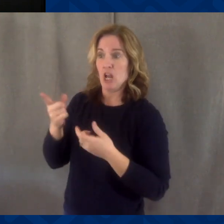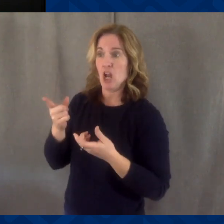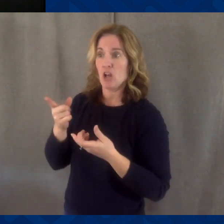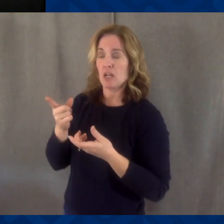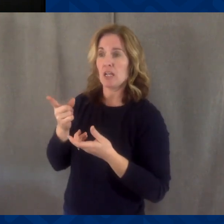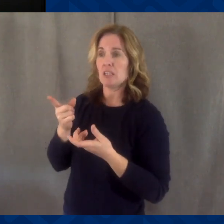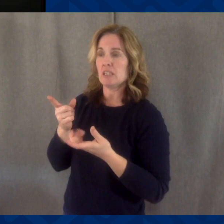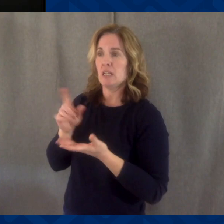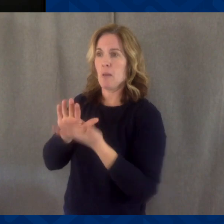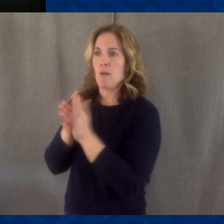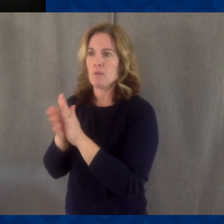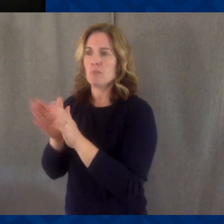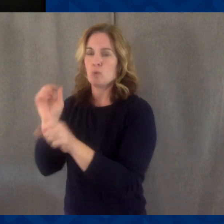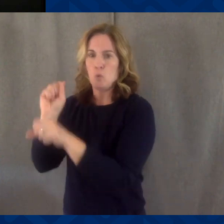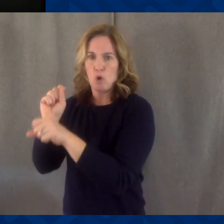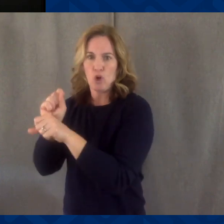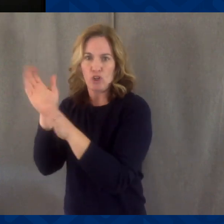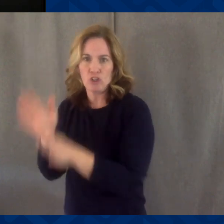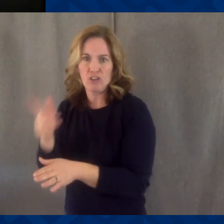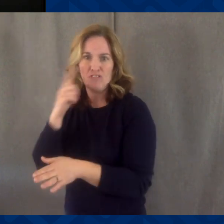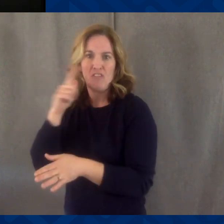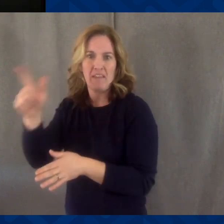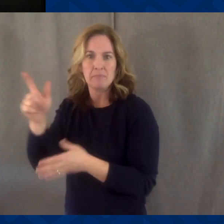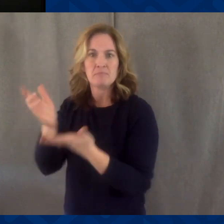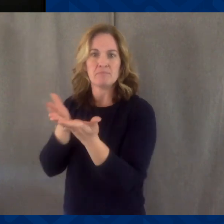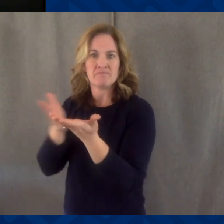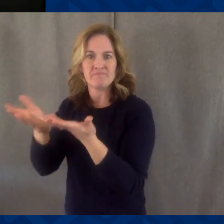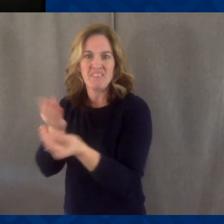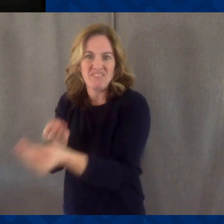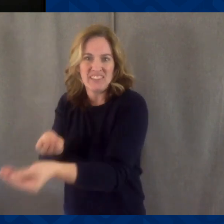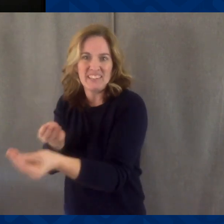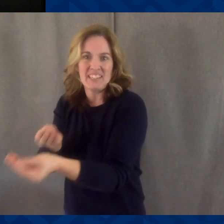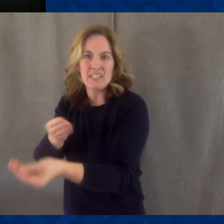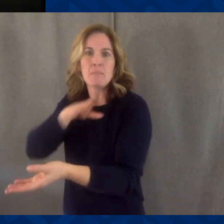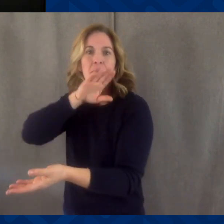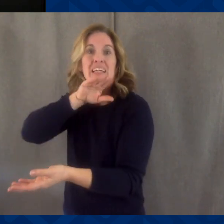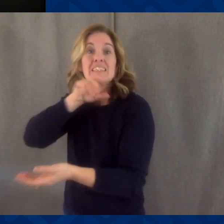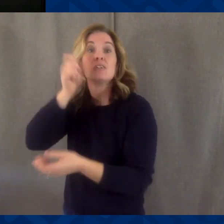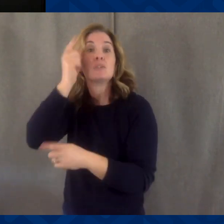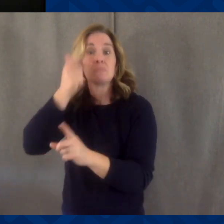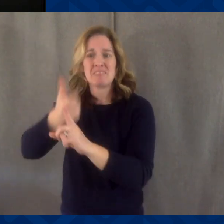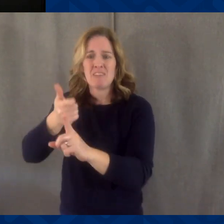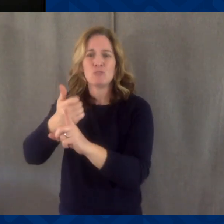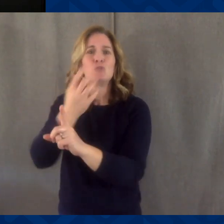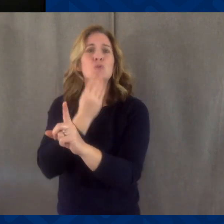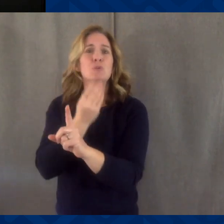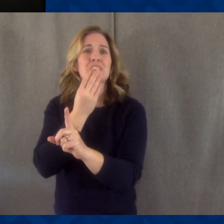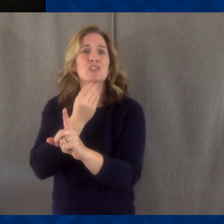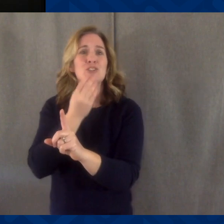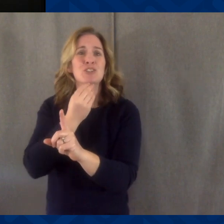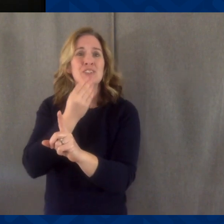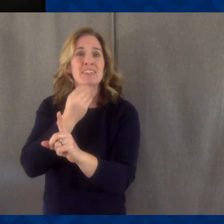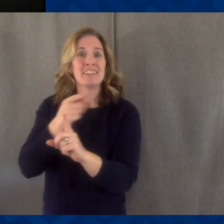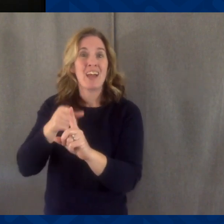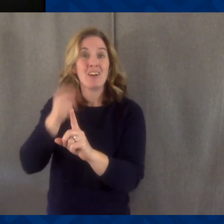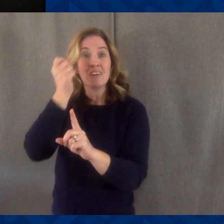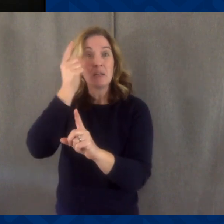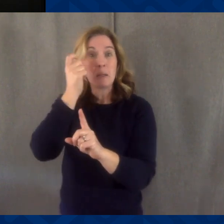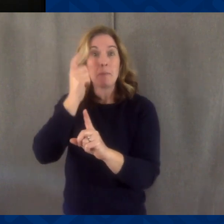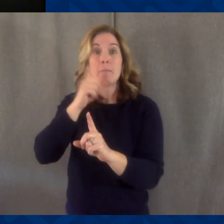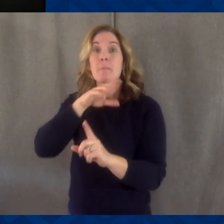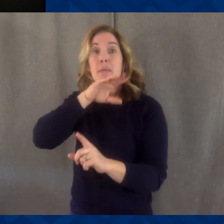mind, this was a Jewish young man. The Jews didn't even eat pigs or pork. Now,